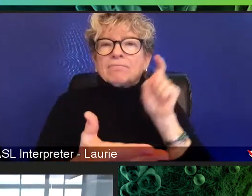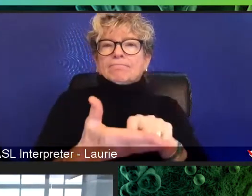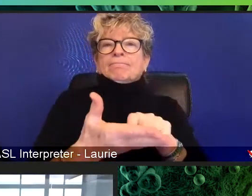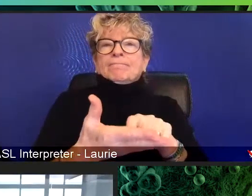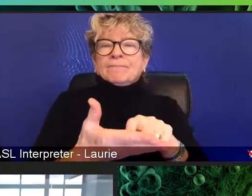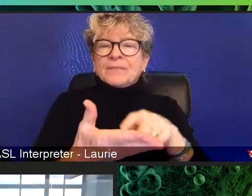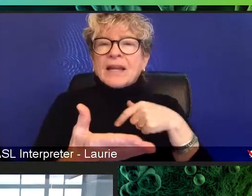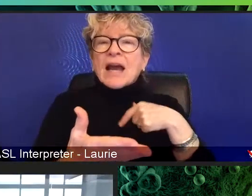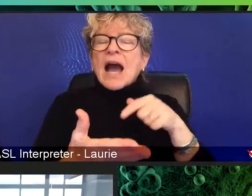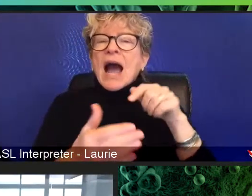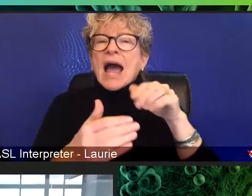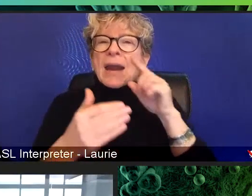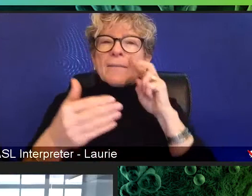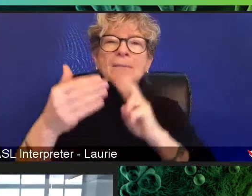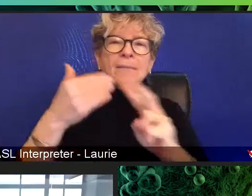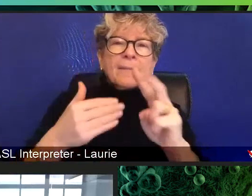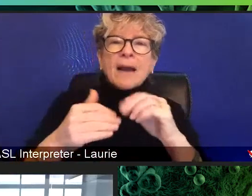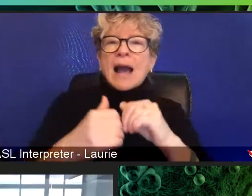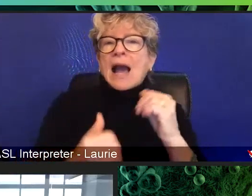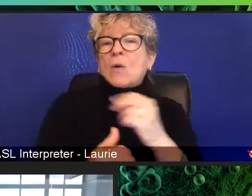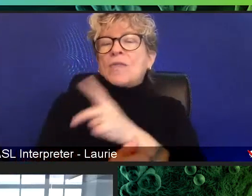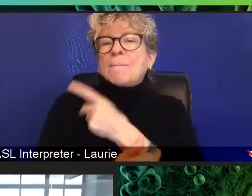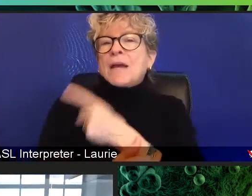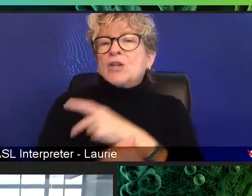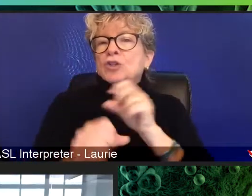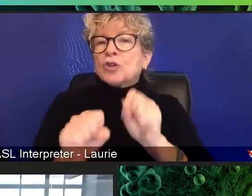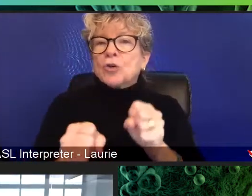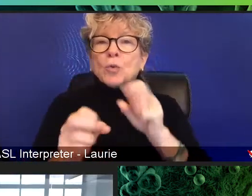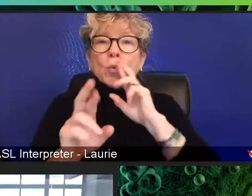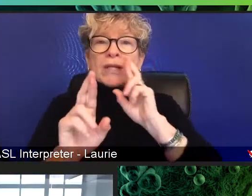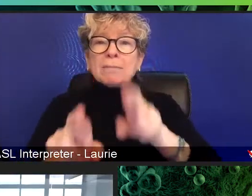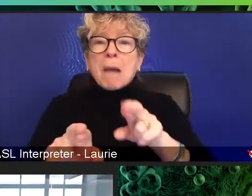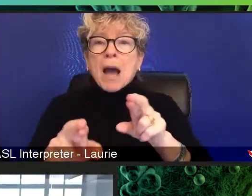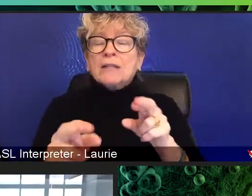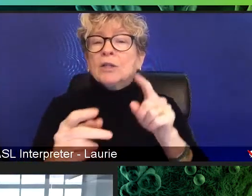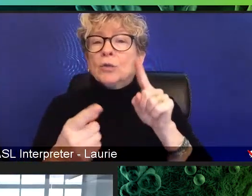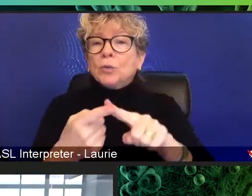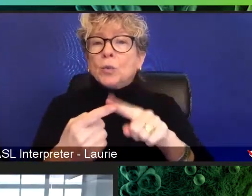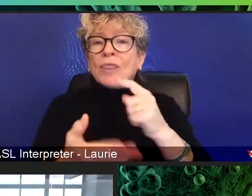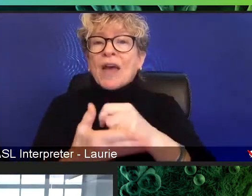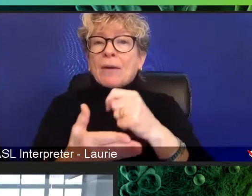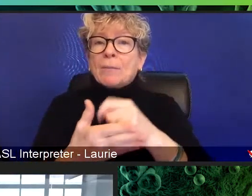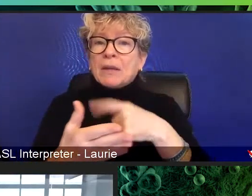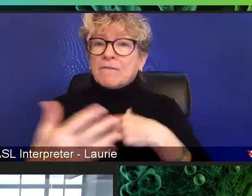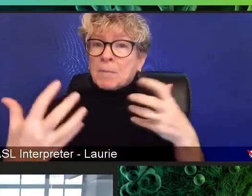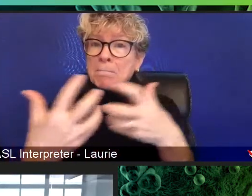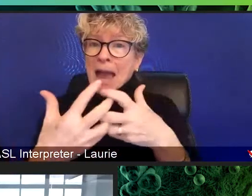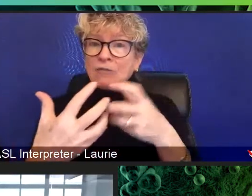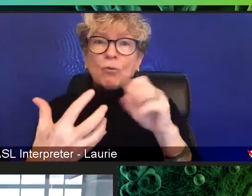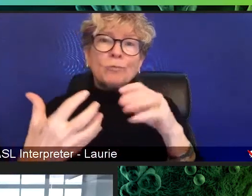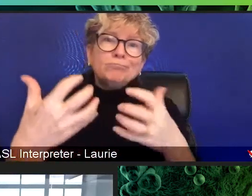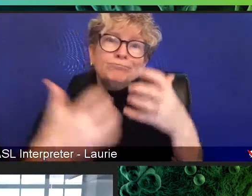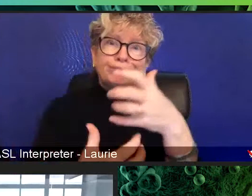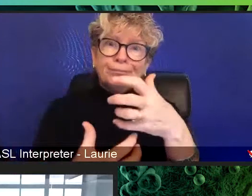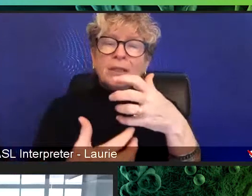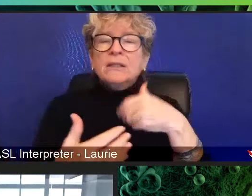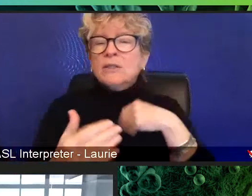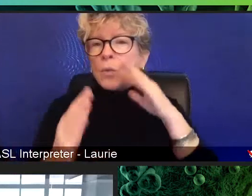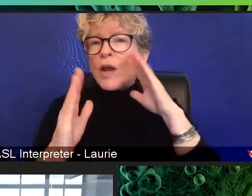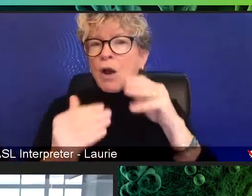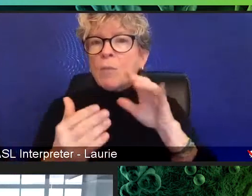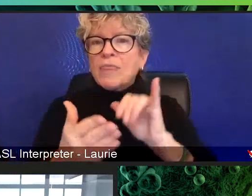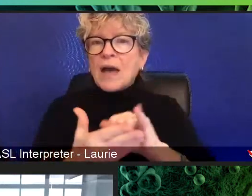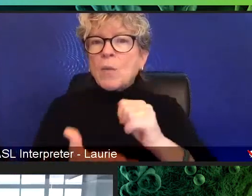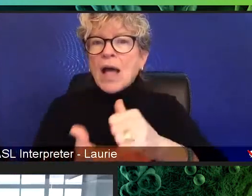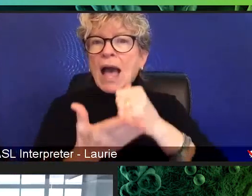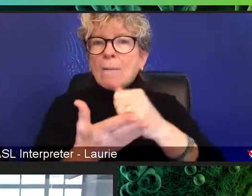how a patient might eventually respond to certain therapies. And we hope that this can help inform treatment decisions. And so